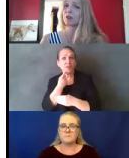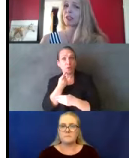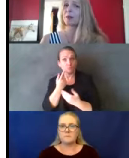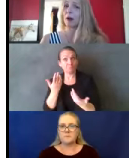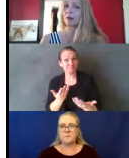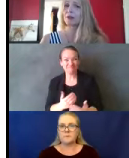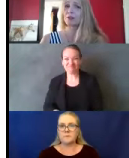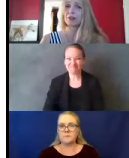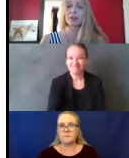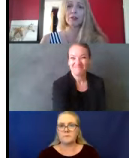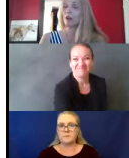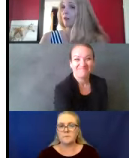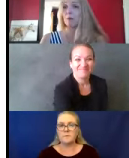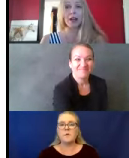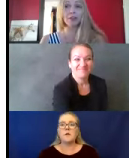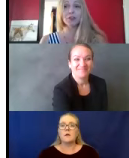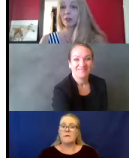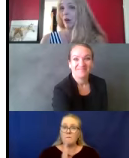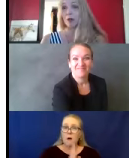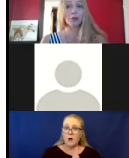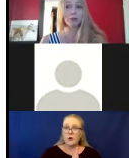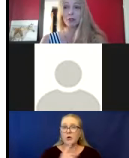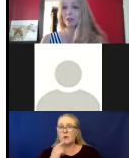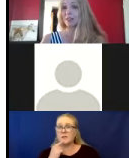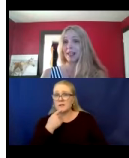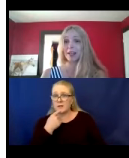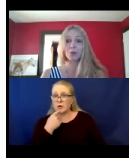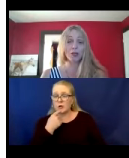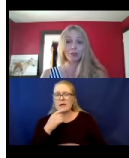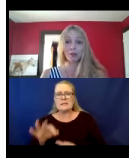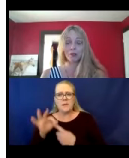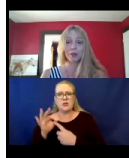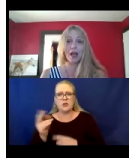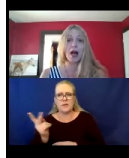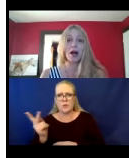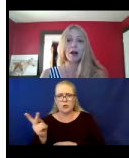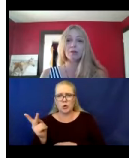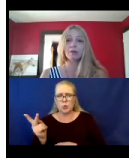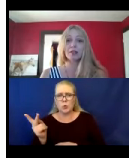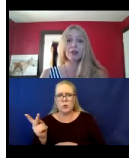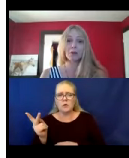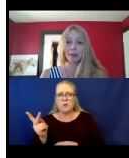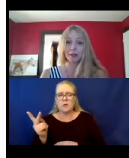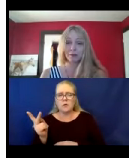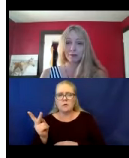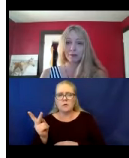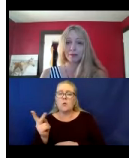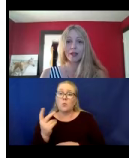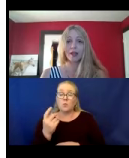Especially if you're looking at moderate or severe level, although mild, you can also pursue this, and that is wonderful.